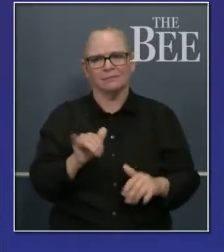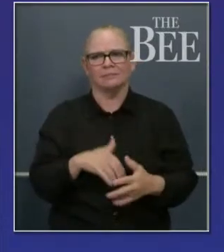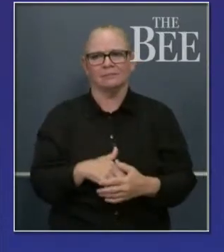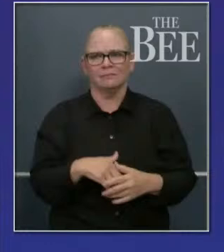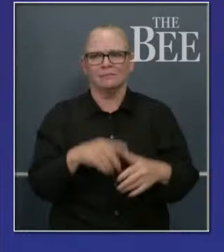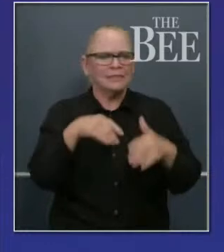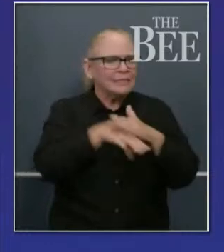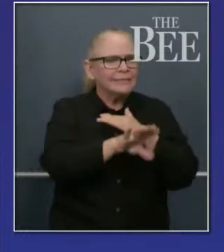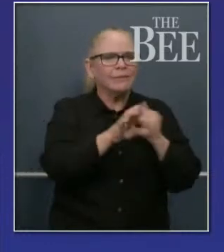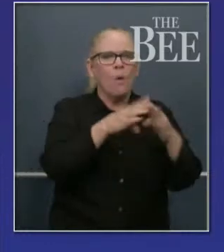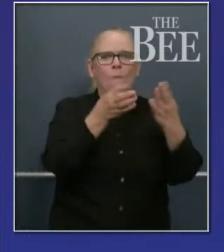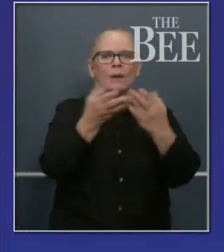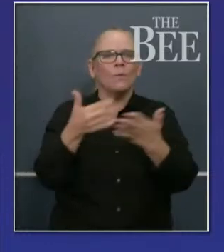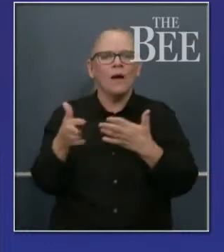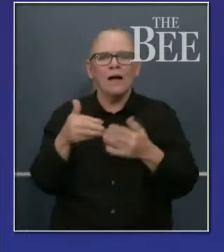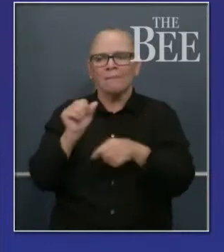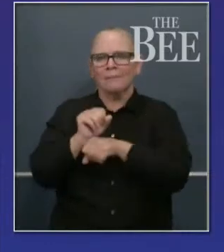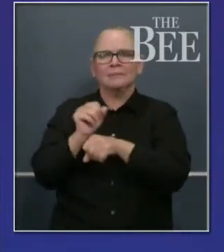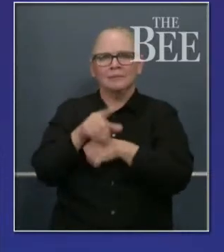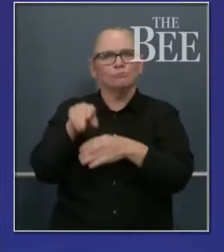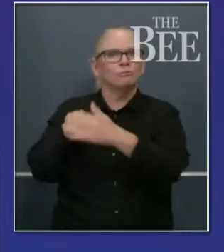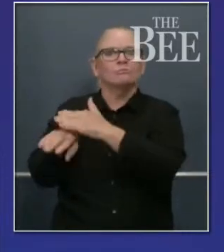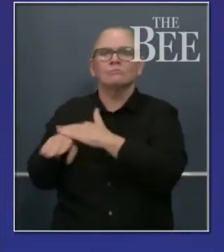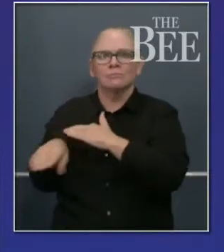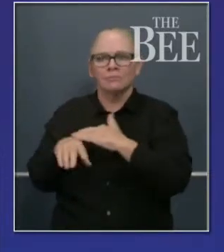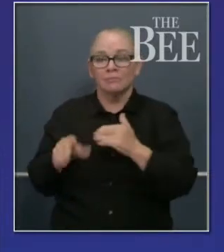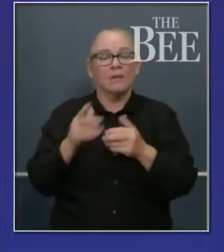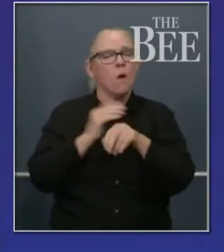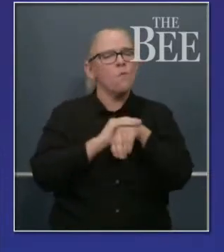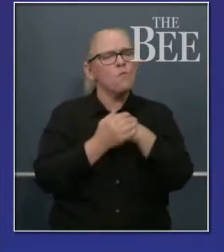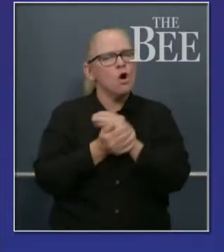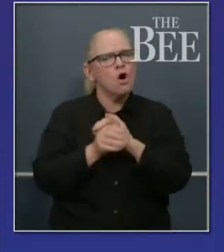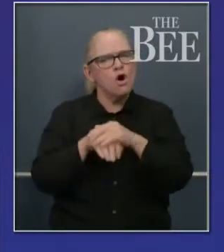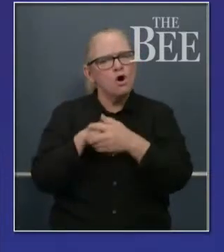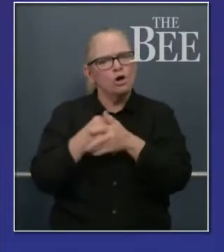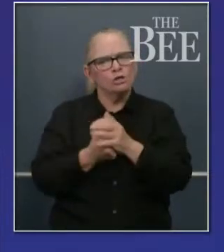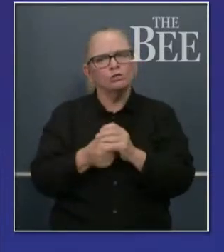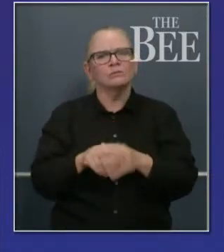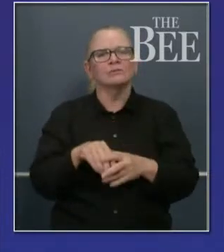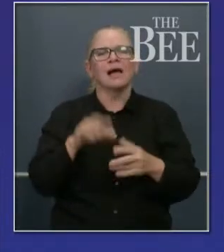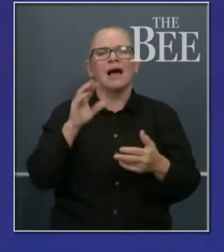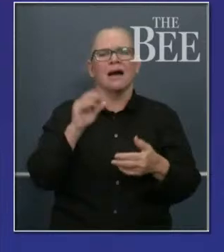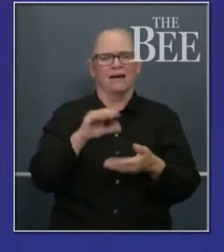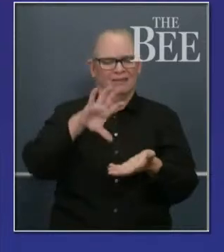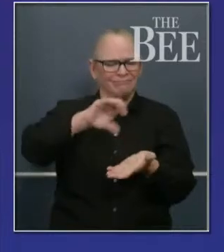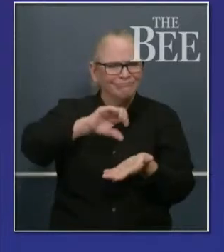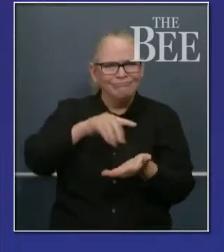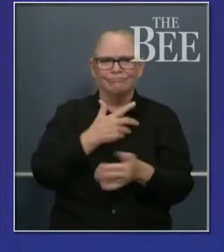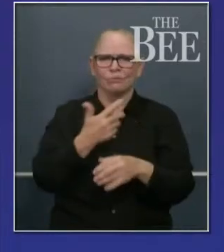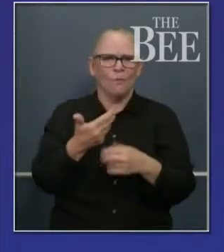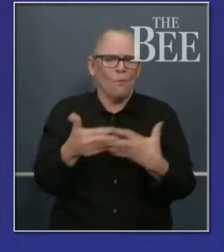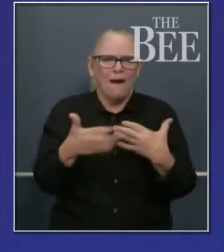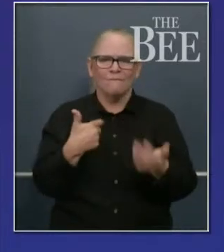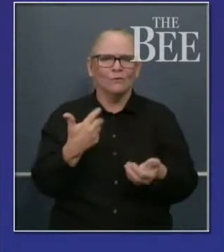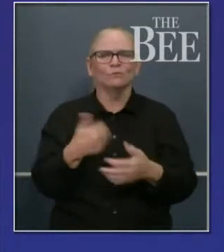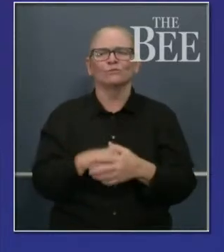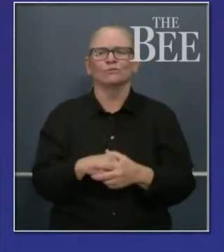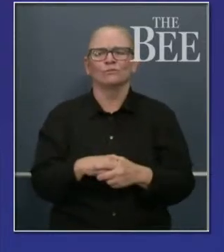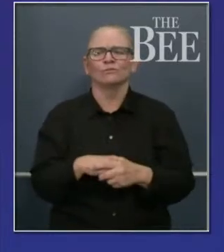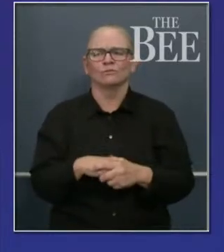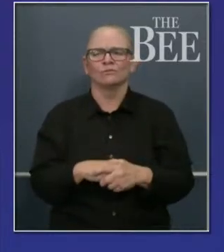of this disease. Always doing the work on hygiene, and again, minimizing the extent possible mixing more